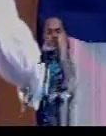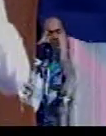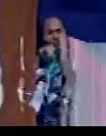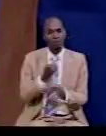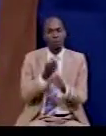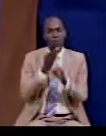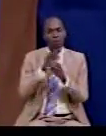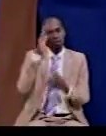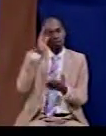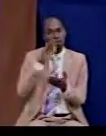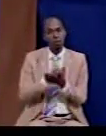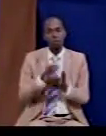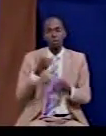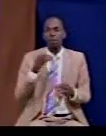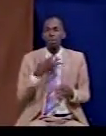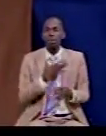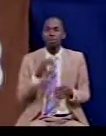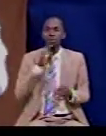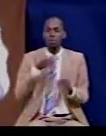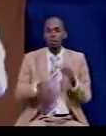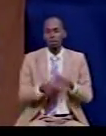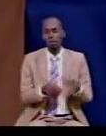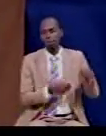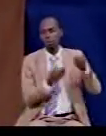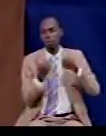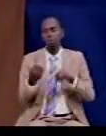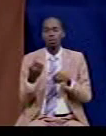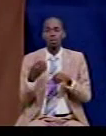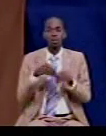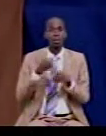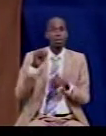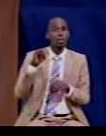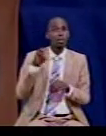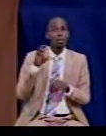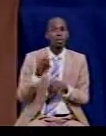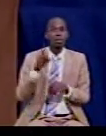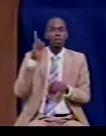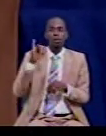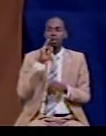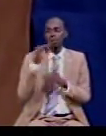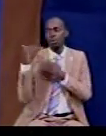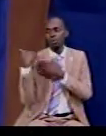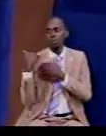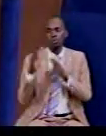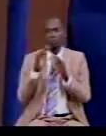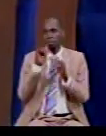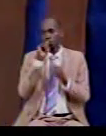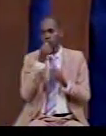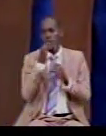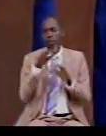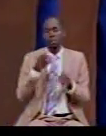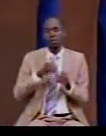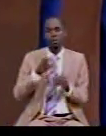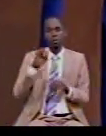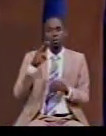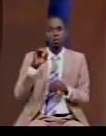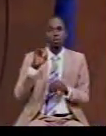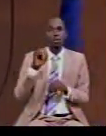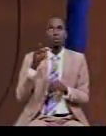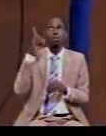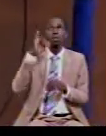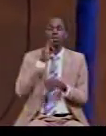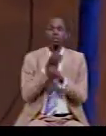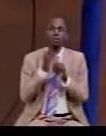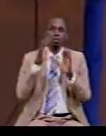he's our burden bearer. In Obadiah, he's our savior and our judge. And in Jonah, Jesus is the risen prophet and a